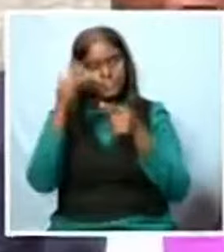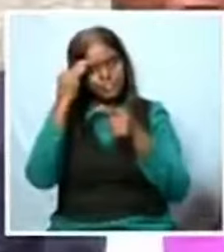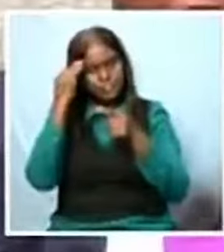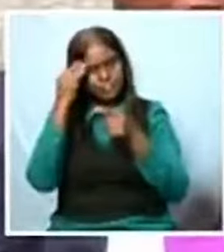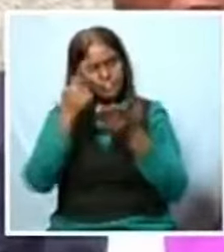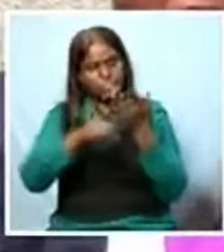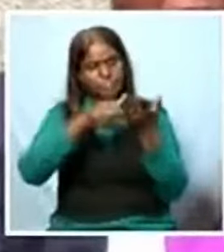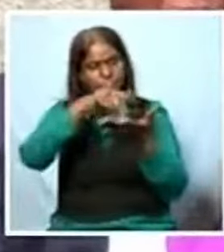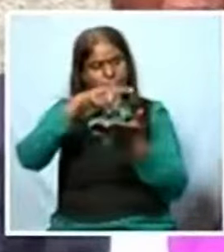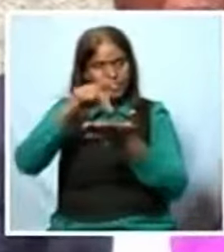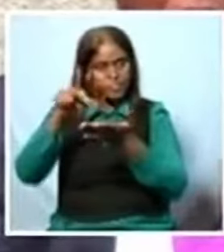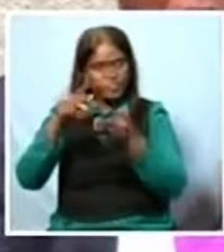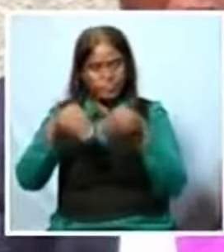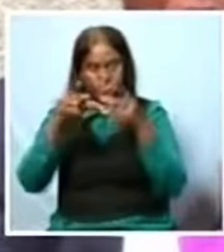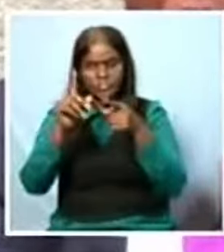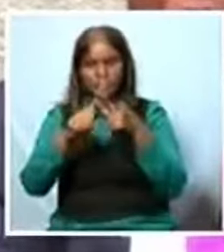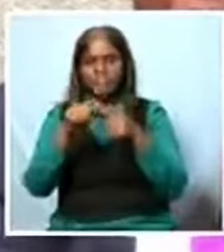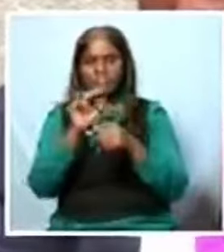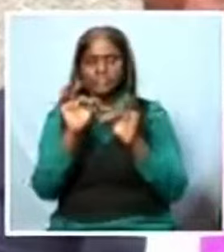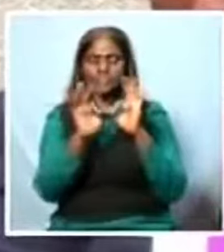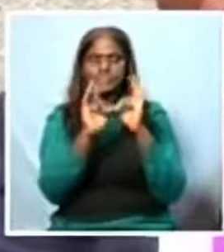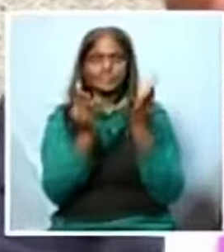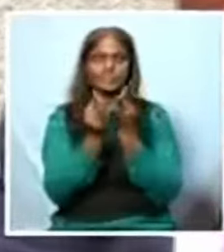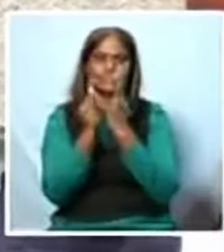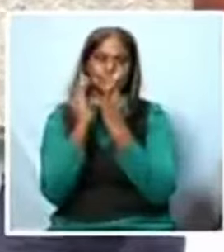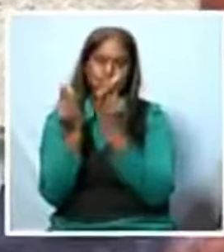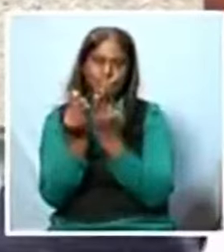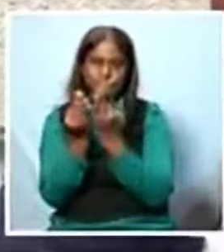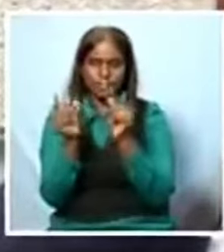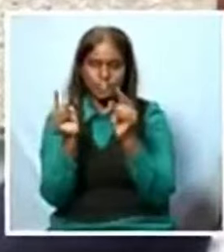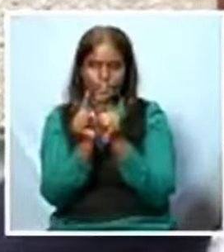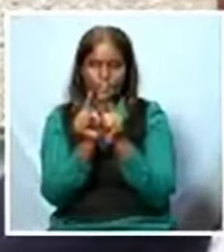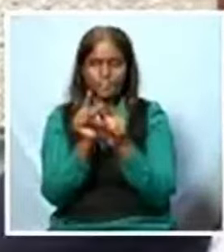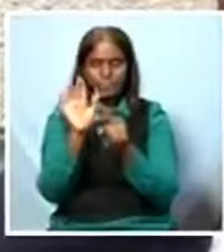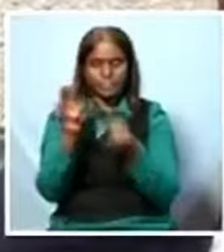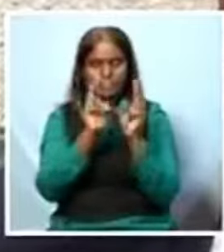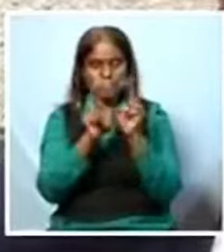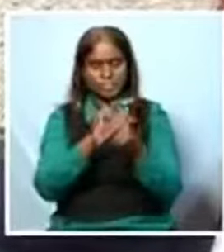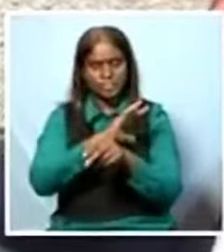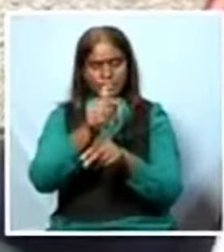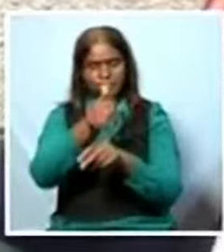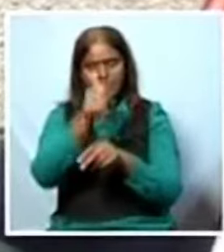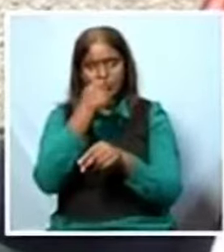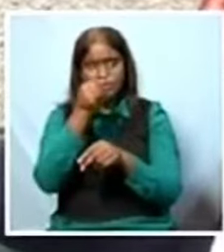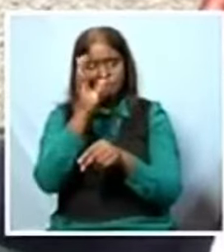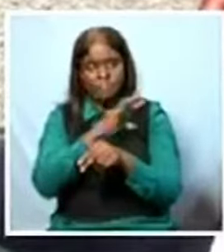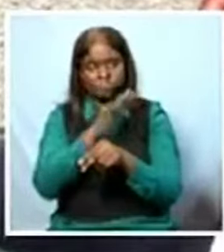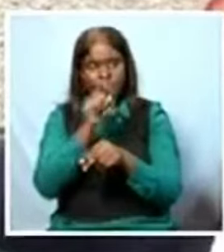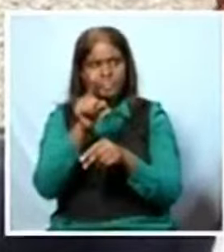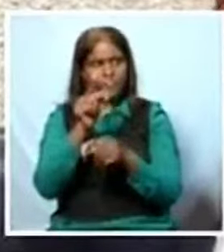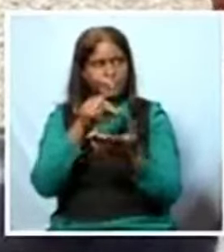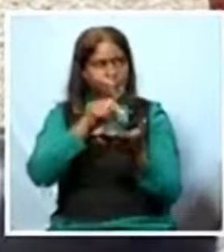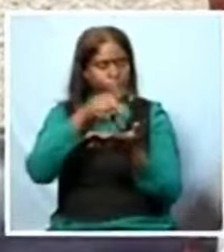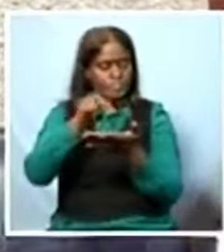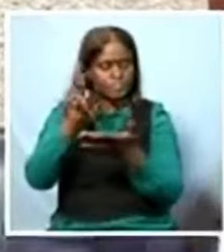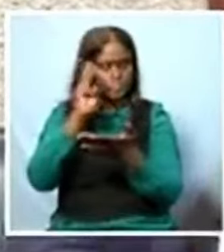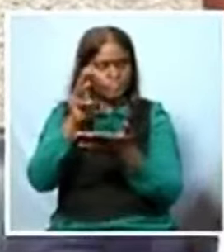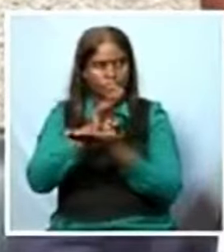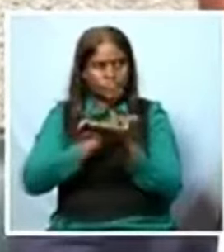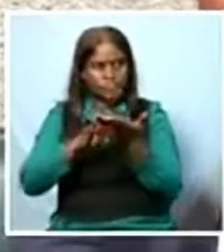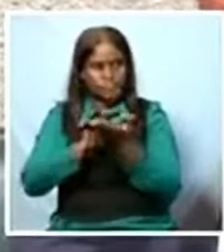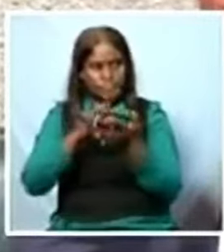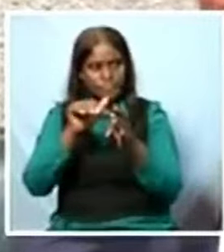is being provided to the bereaved families, and your response is that the compensation will be based on